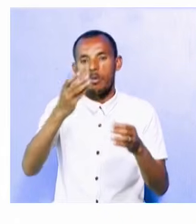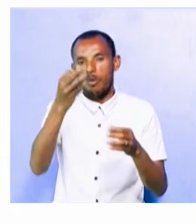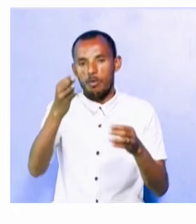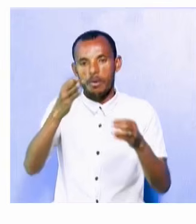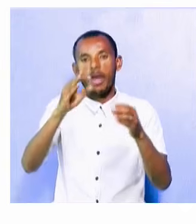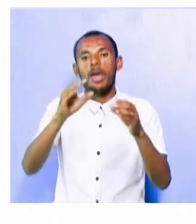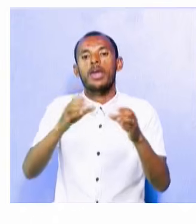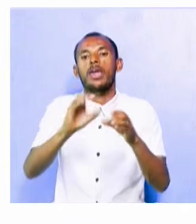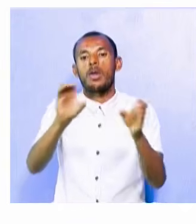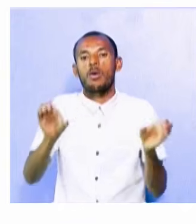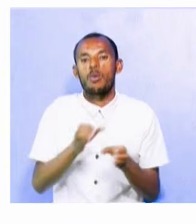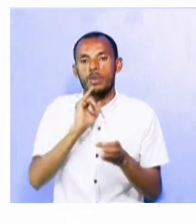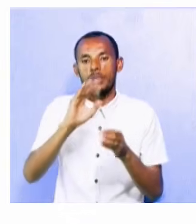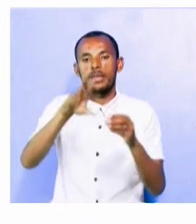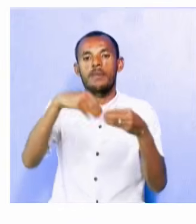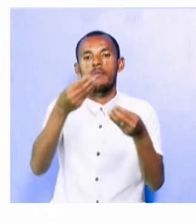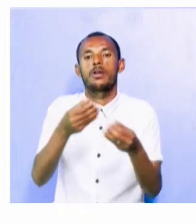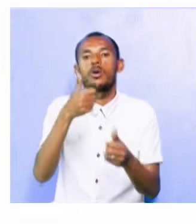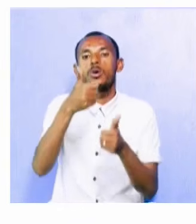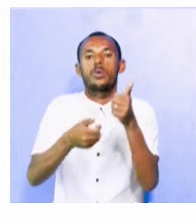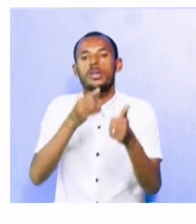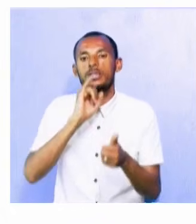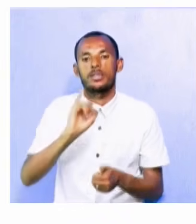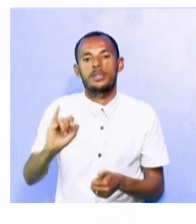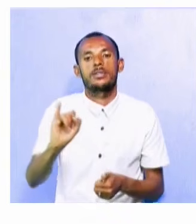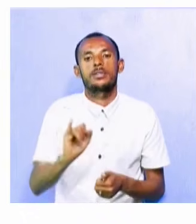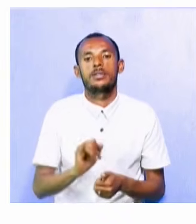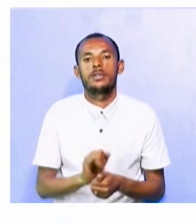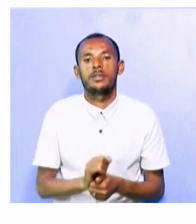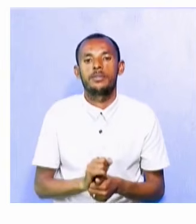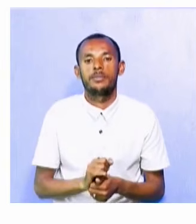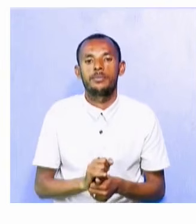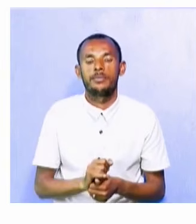is given, which is